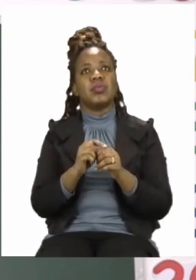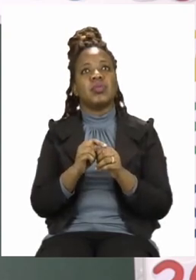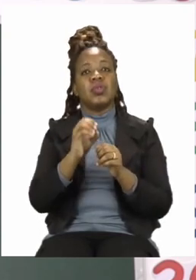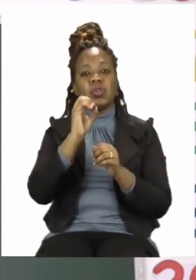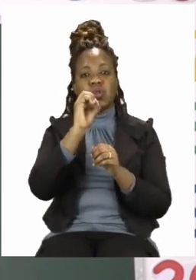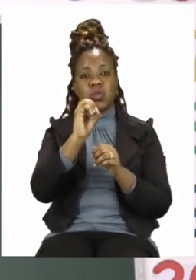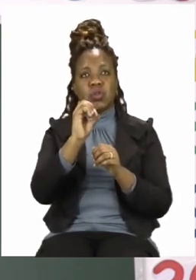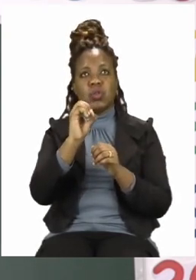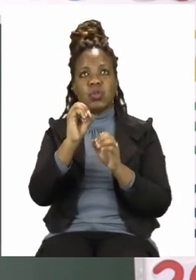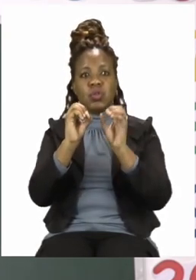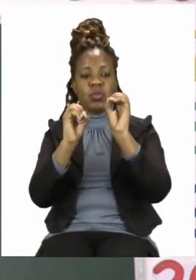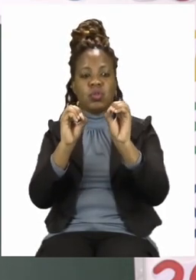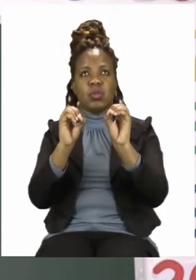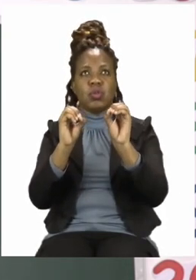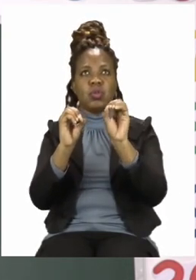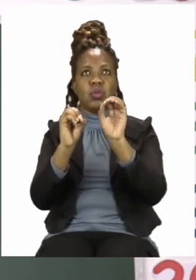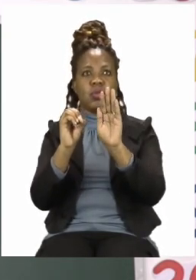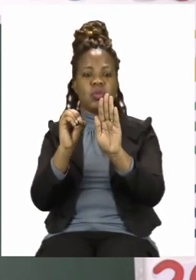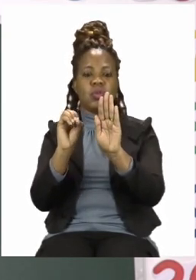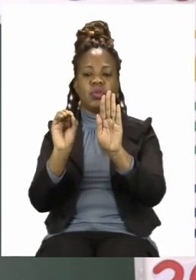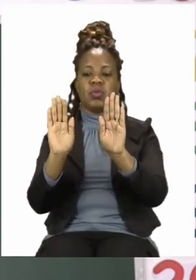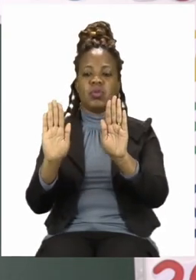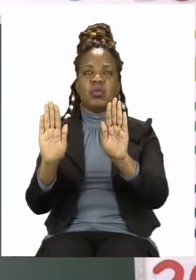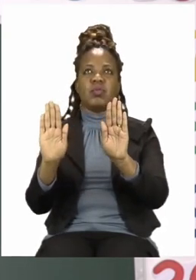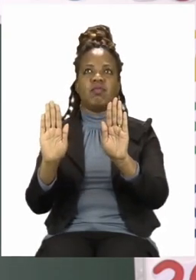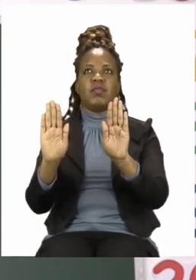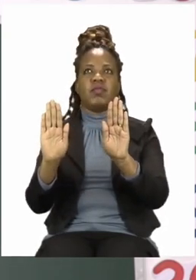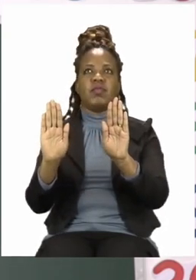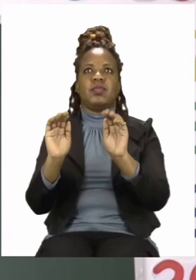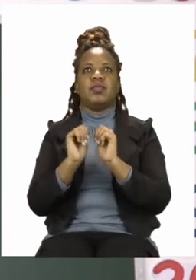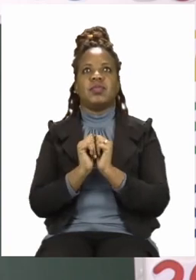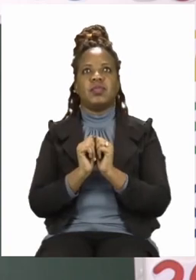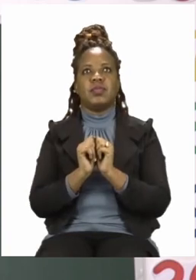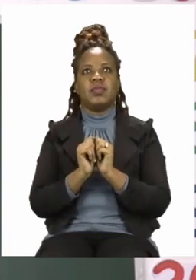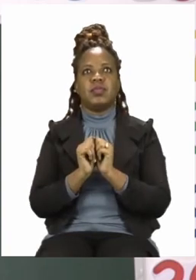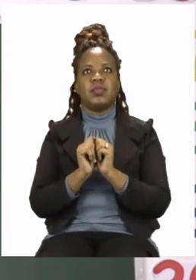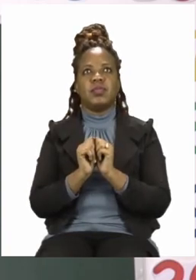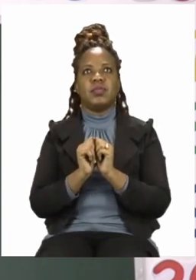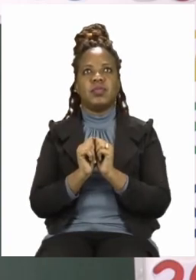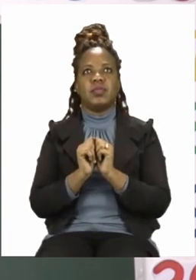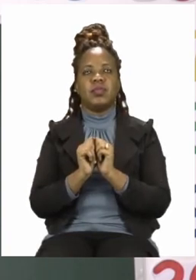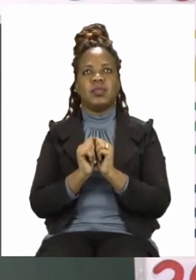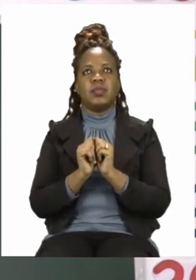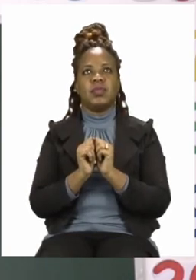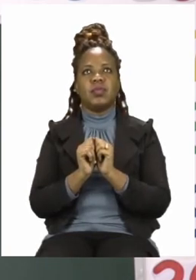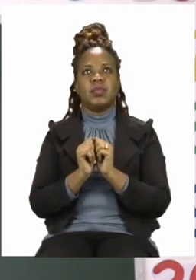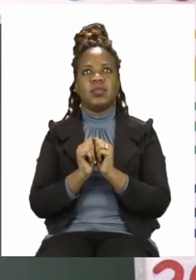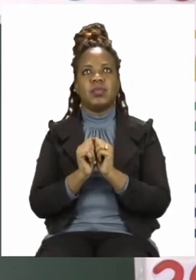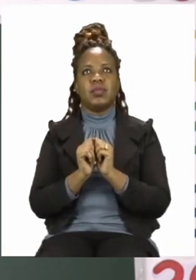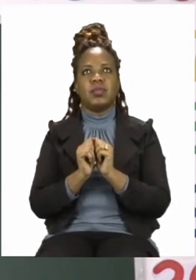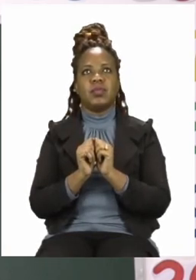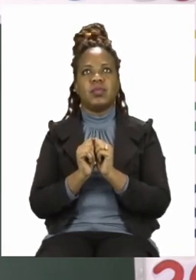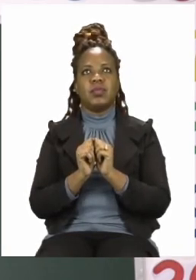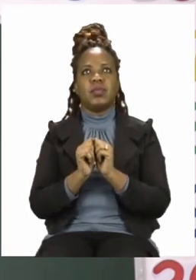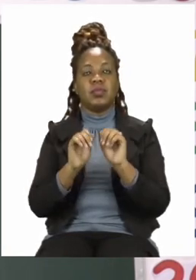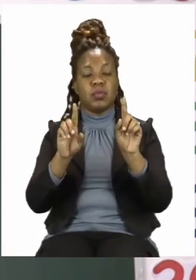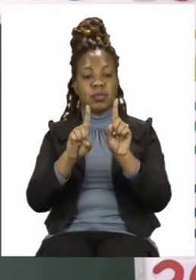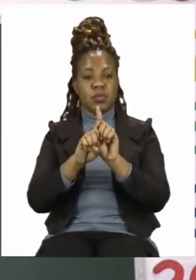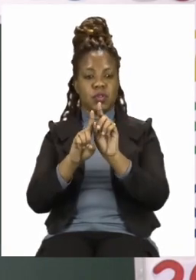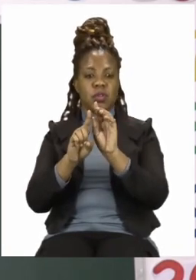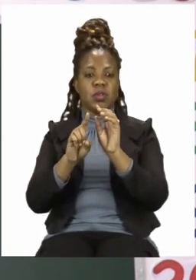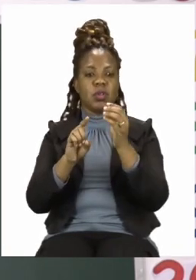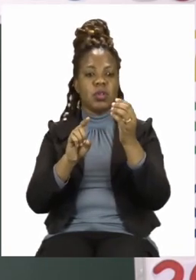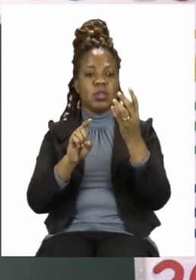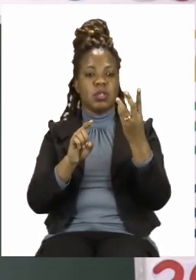our decade number zero. Now if you cover the number zero, you will see that it